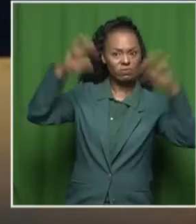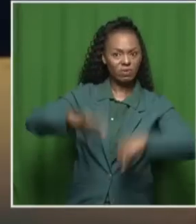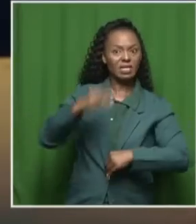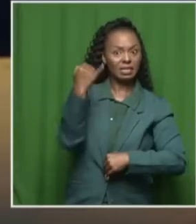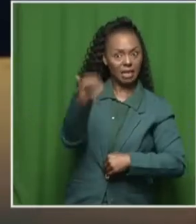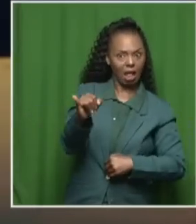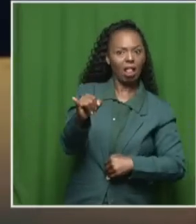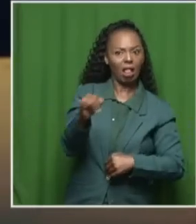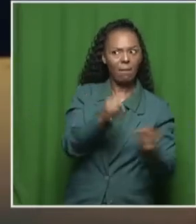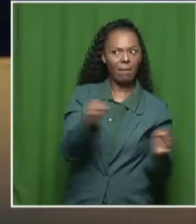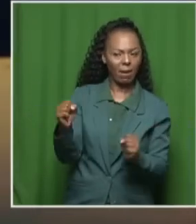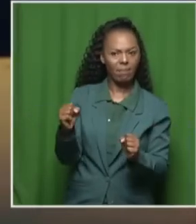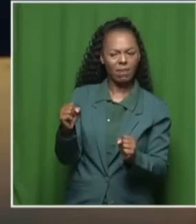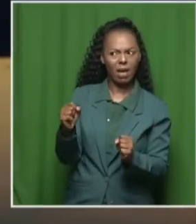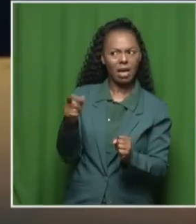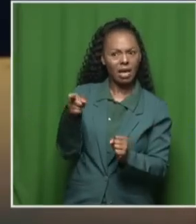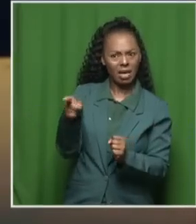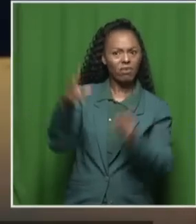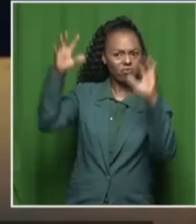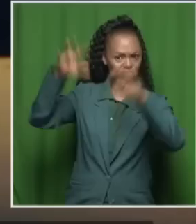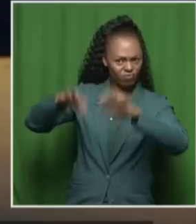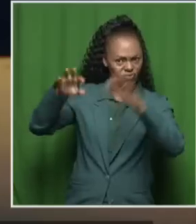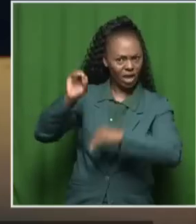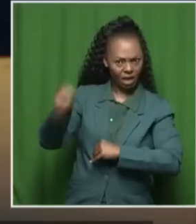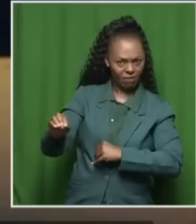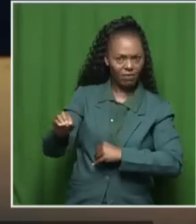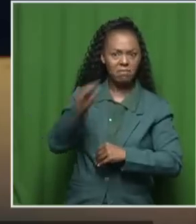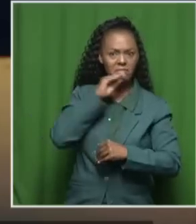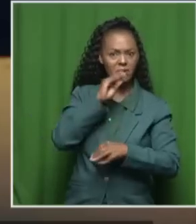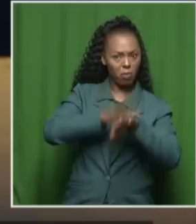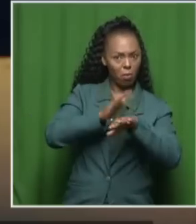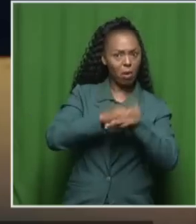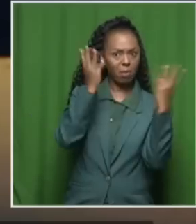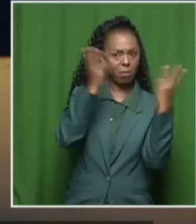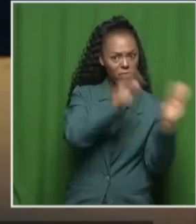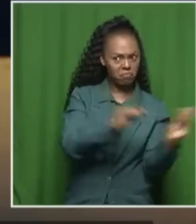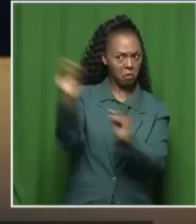if so, are you expecting any more evacuations?